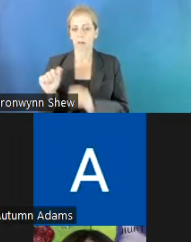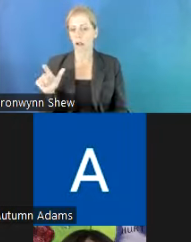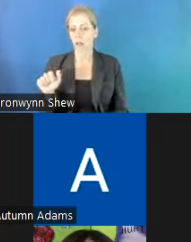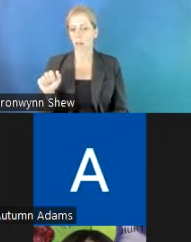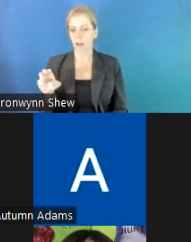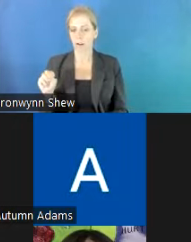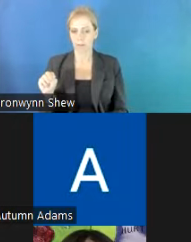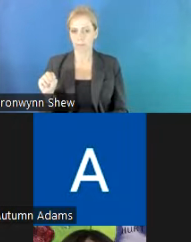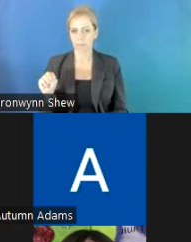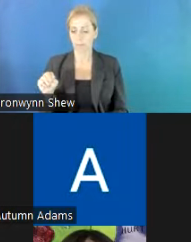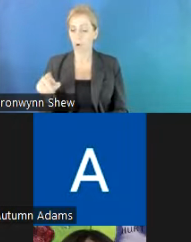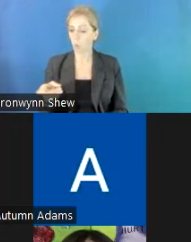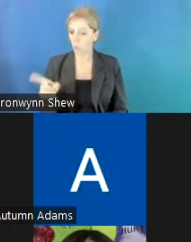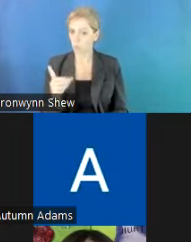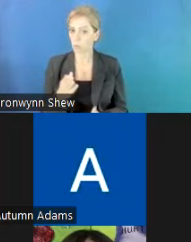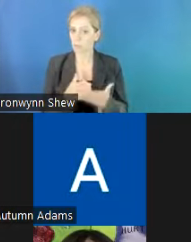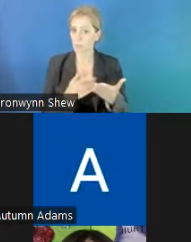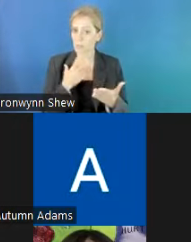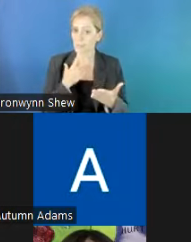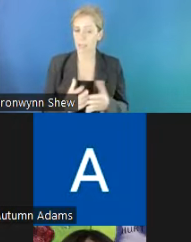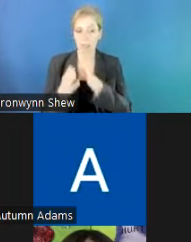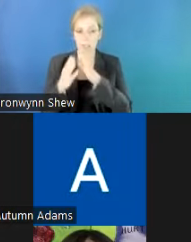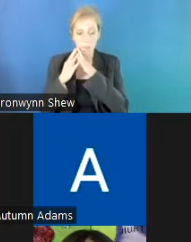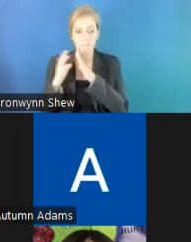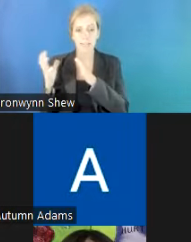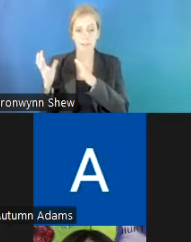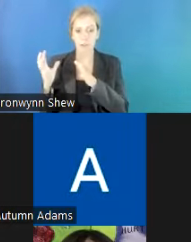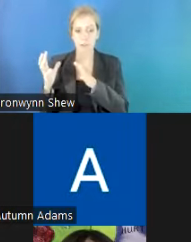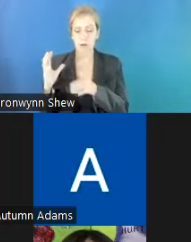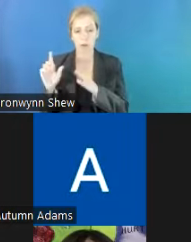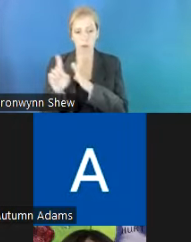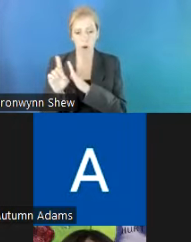Oh, some have a bed shaker alarm, door knock